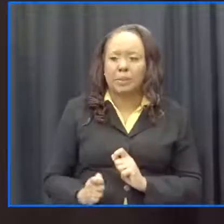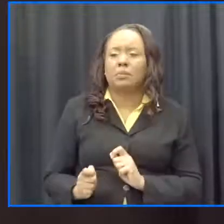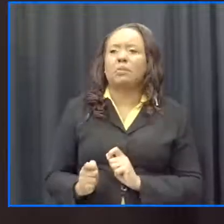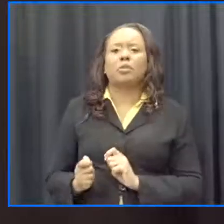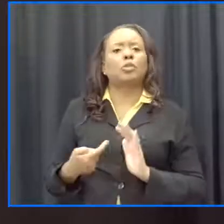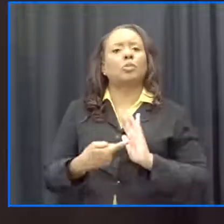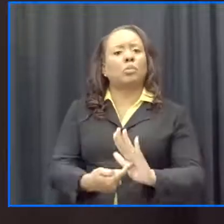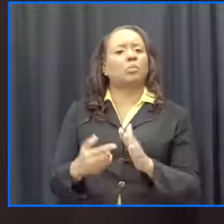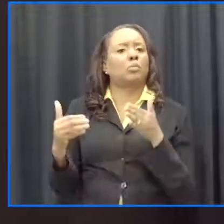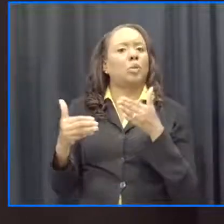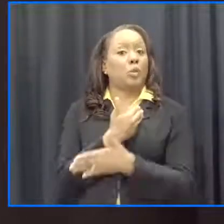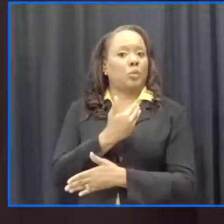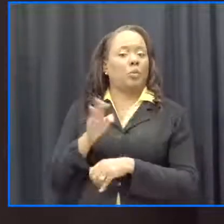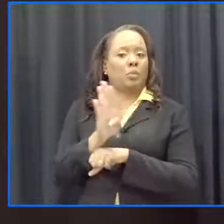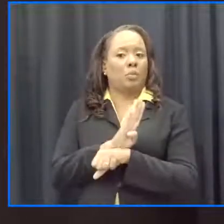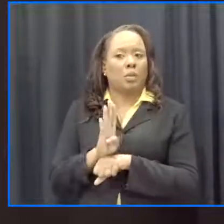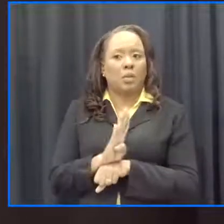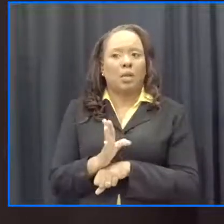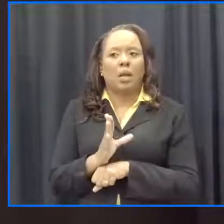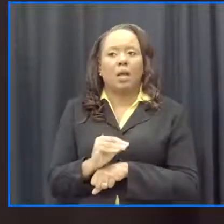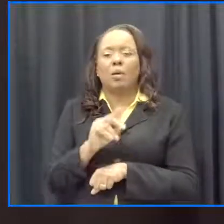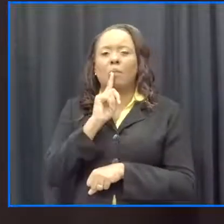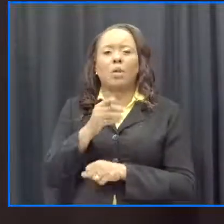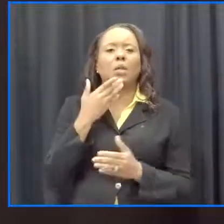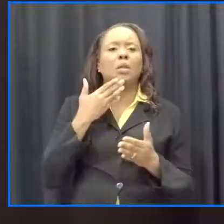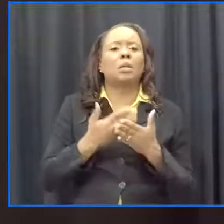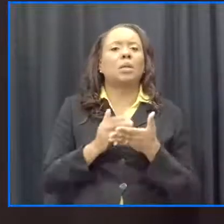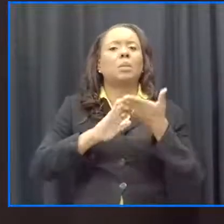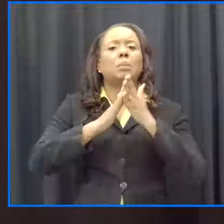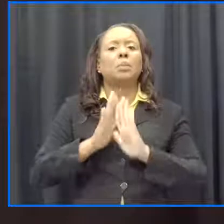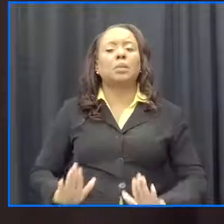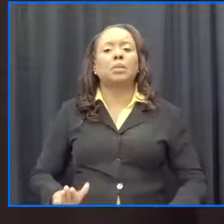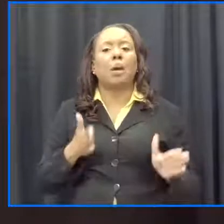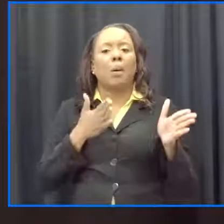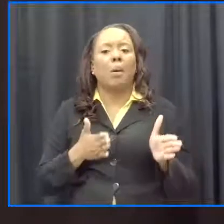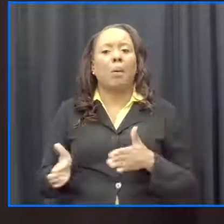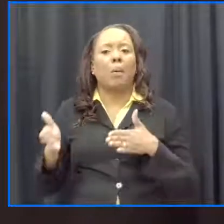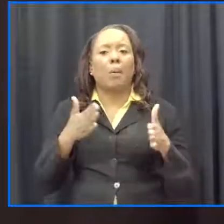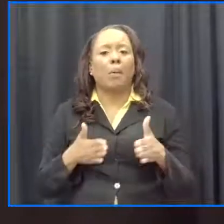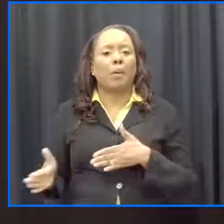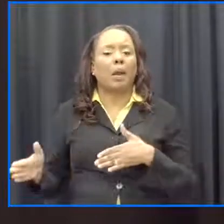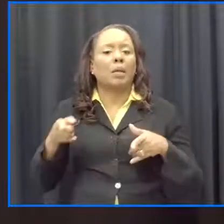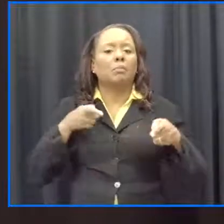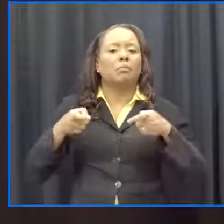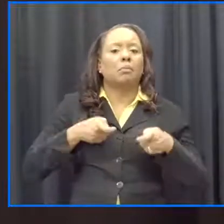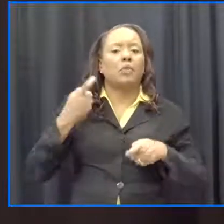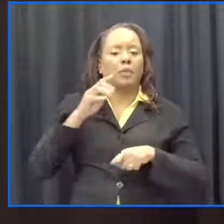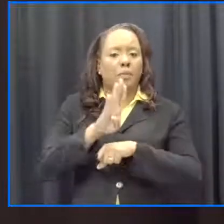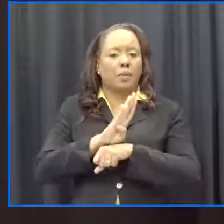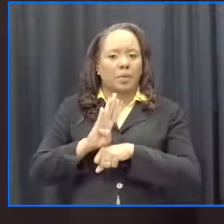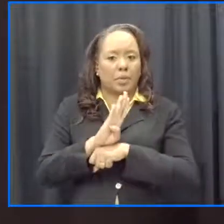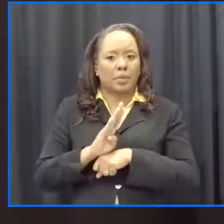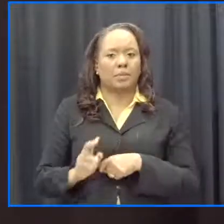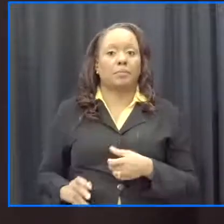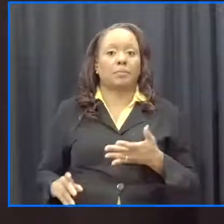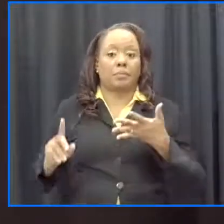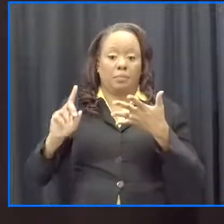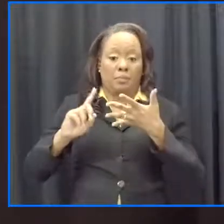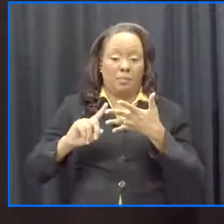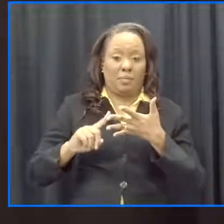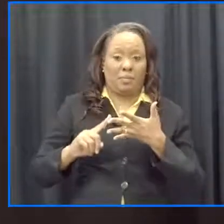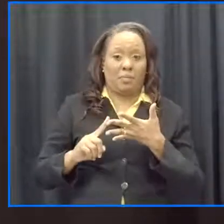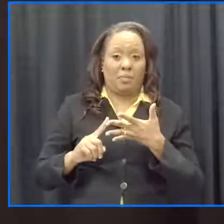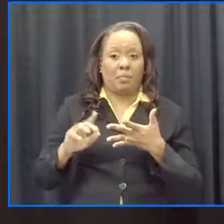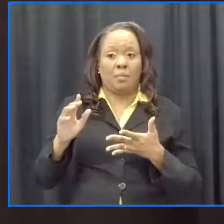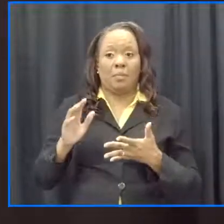will promote the peace, order, and good governance on Barbados. And thirdly, consider